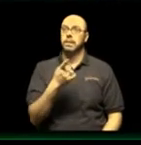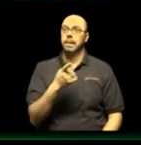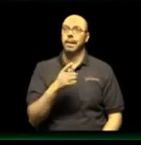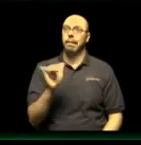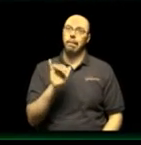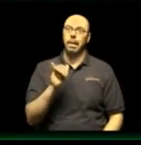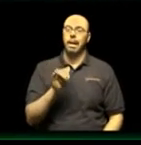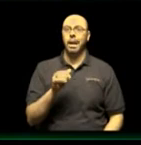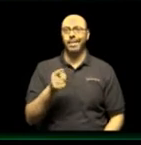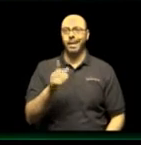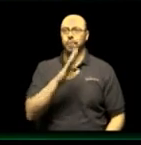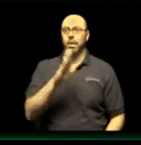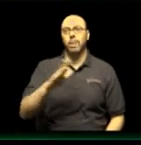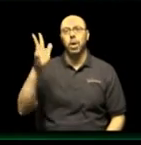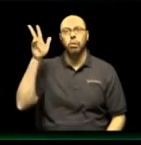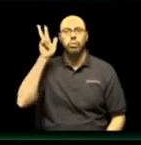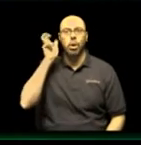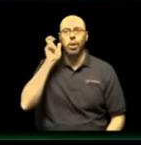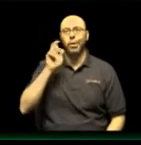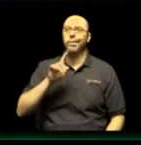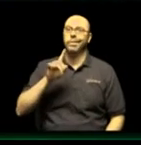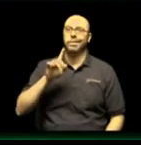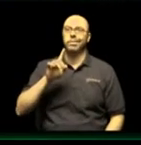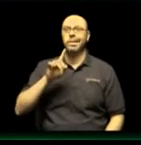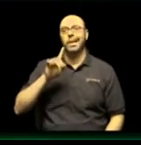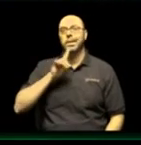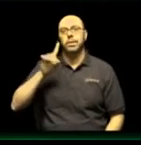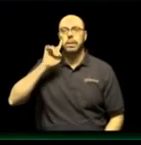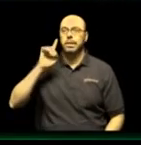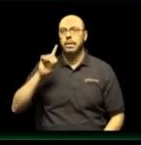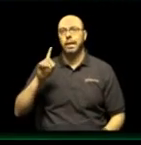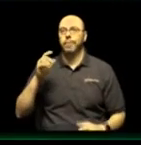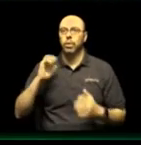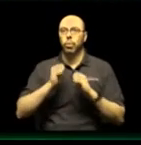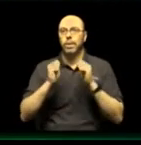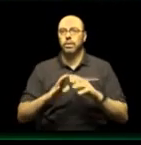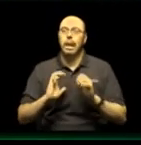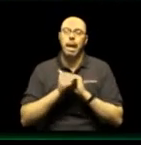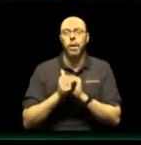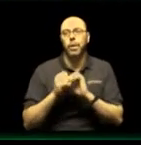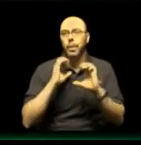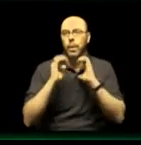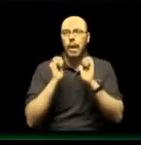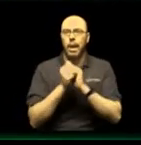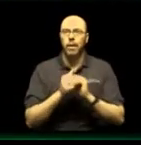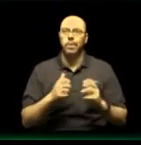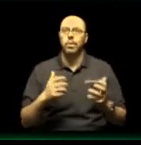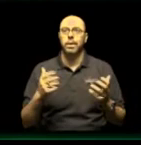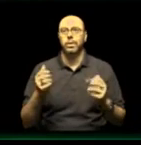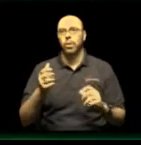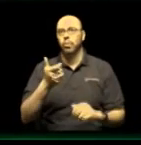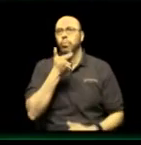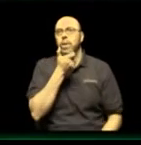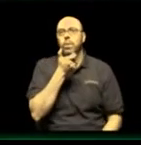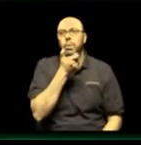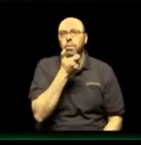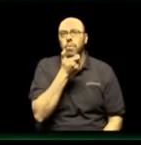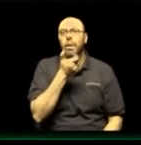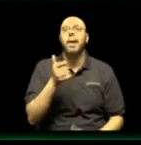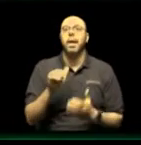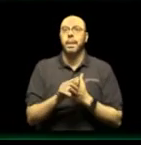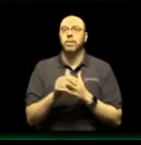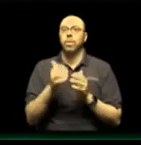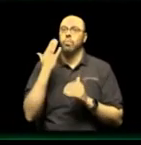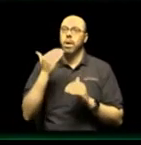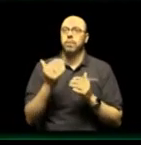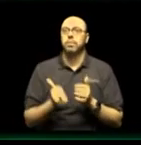racing, they never heard that driver can drive a car, how to communicate with the radio. Mm-hmm. And that's why it's the most